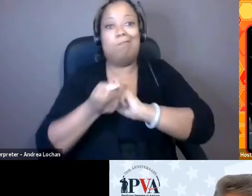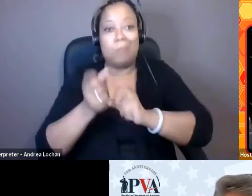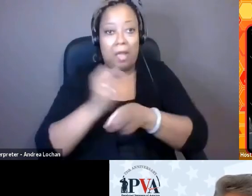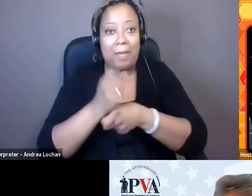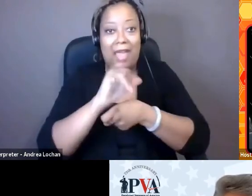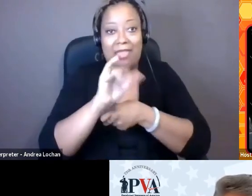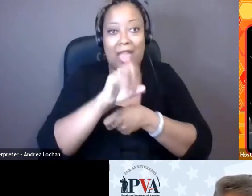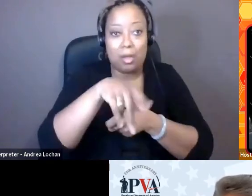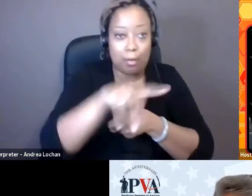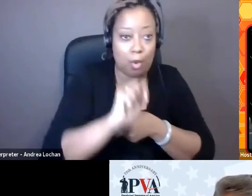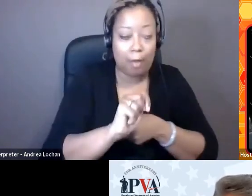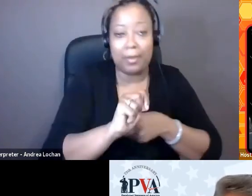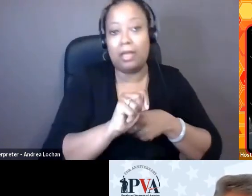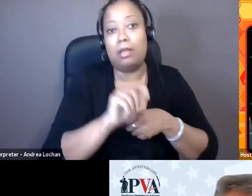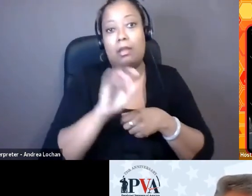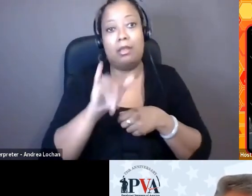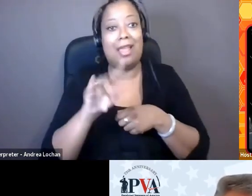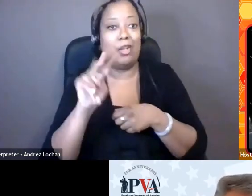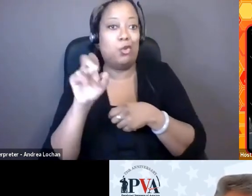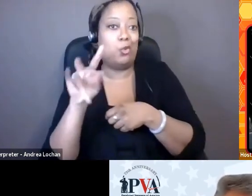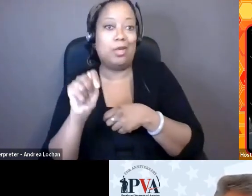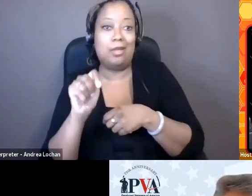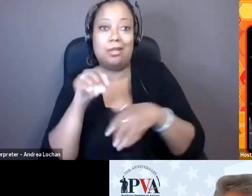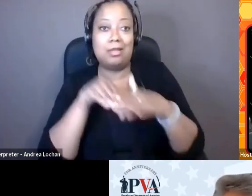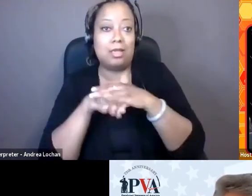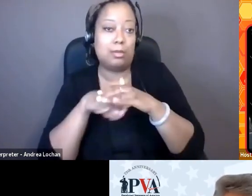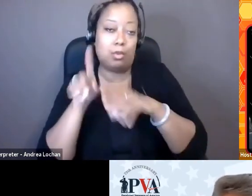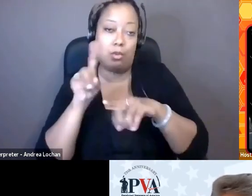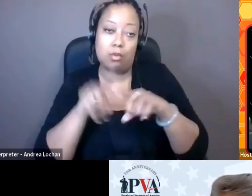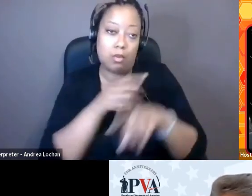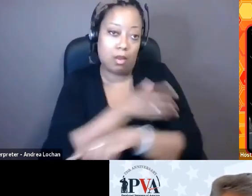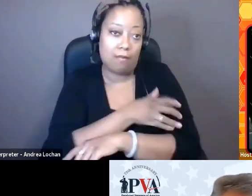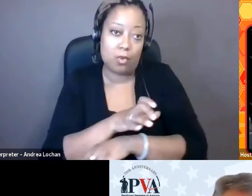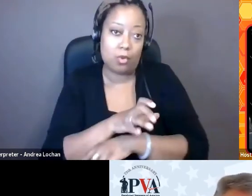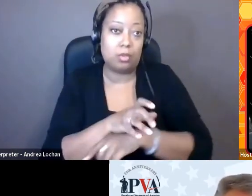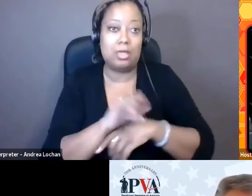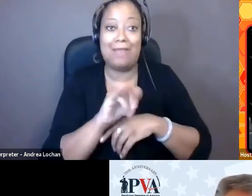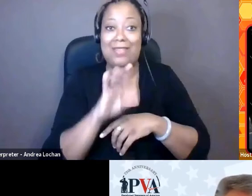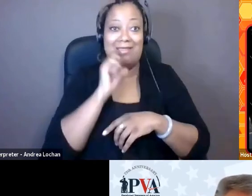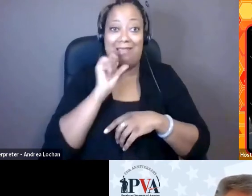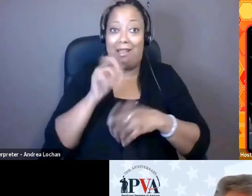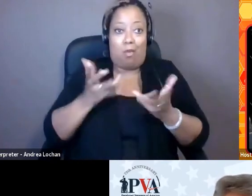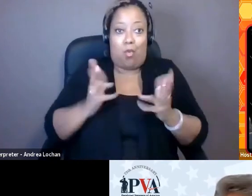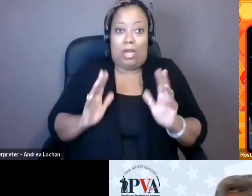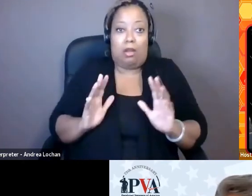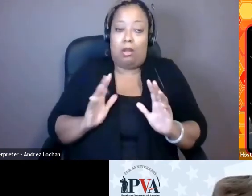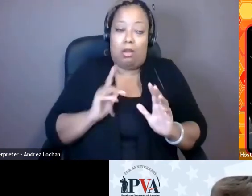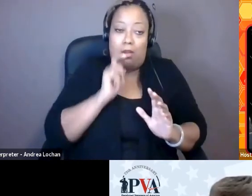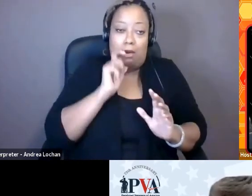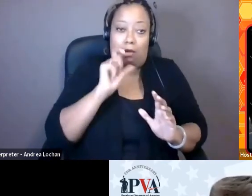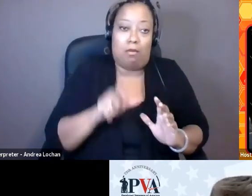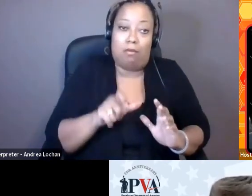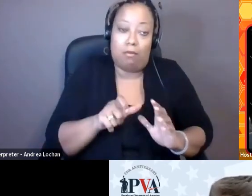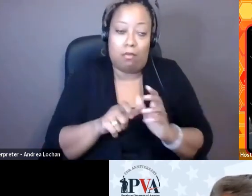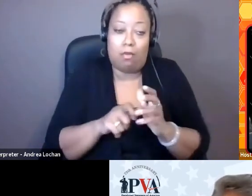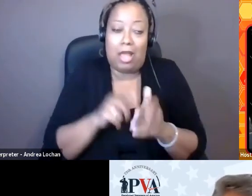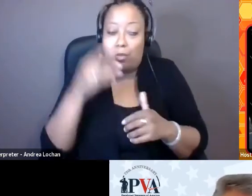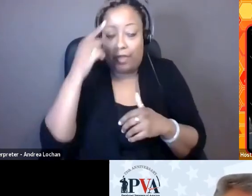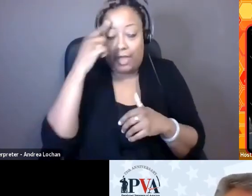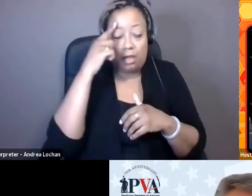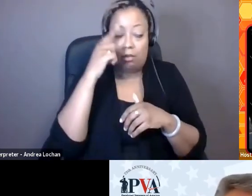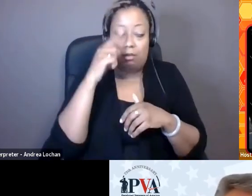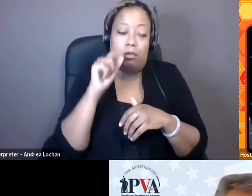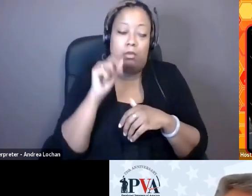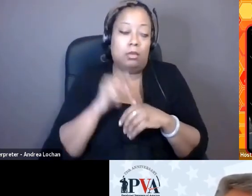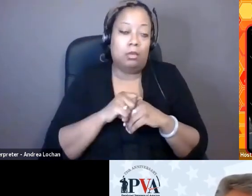or rental unit accessible when it's not now. I don't think that's really going